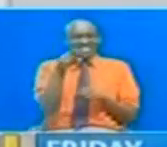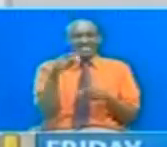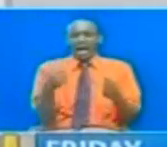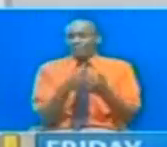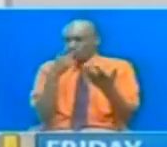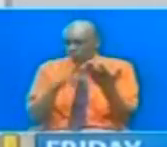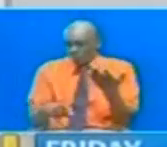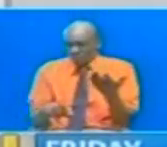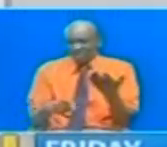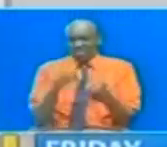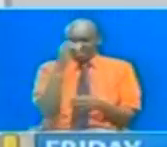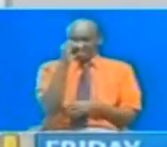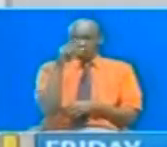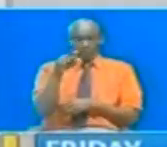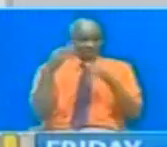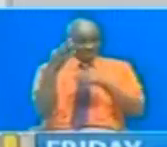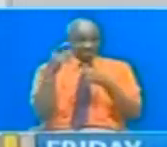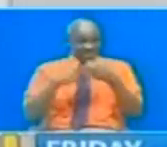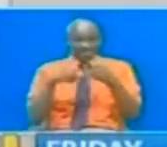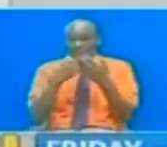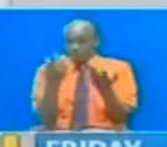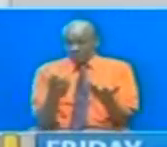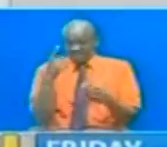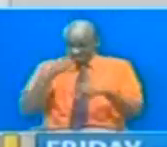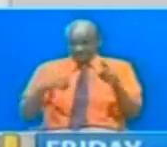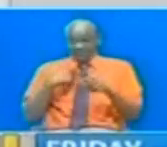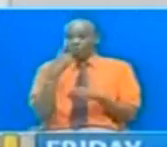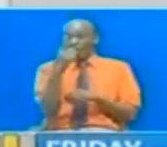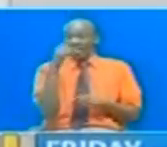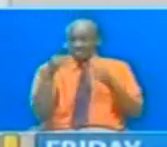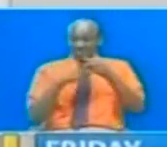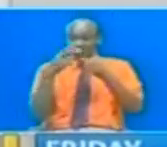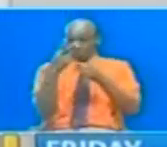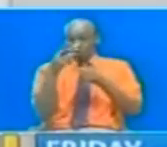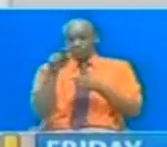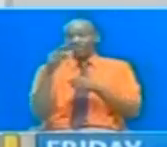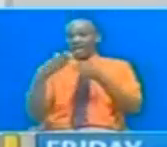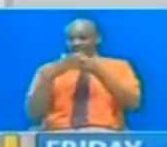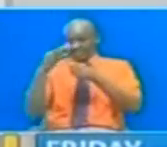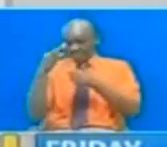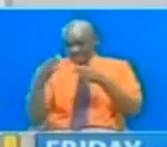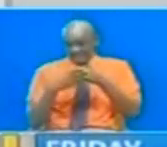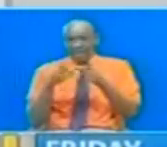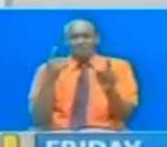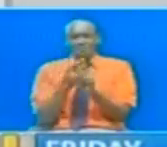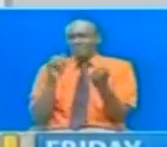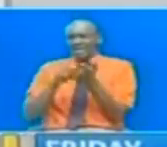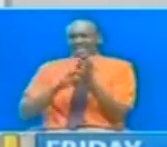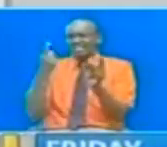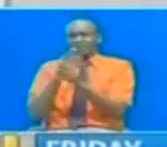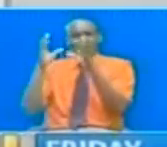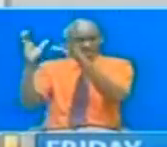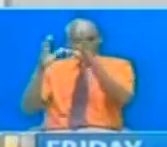Share Index shed 0.36 points to close the year at 162.89, an indication that the larger companies continue to exert